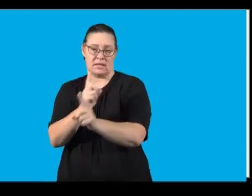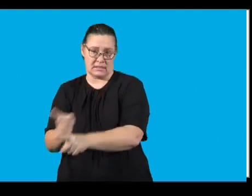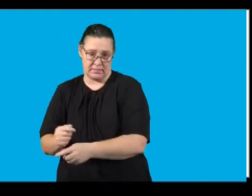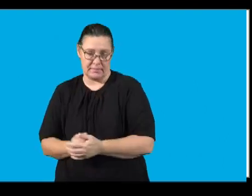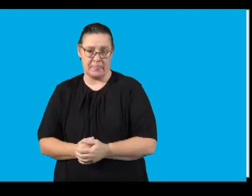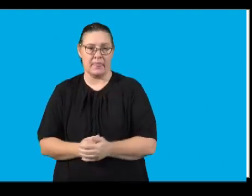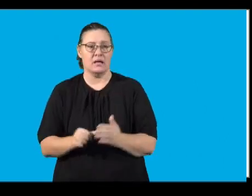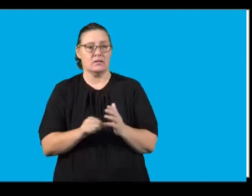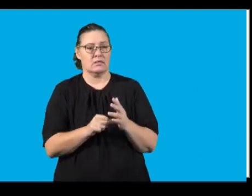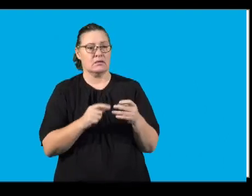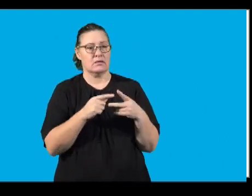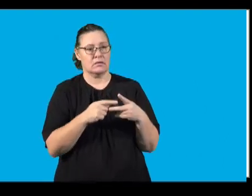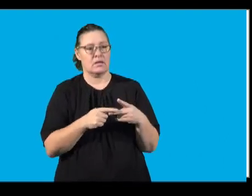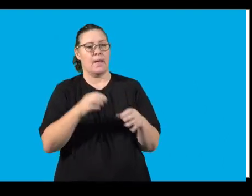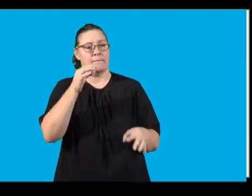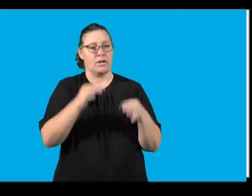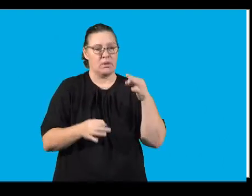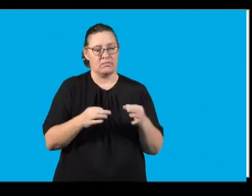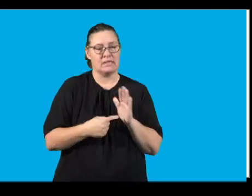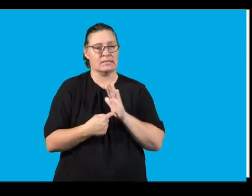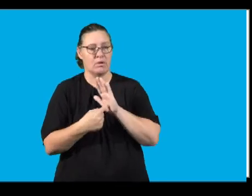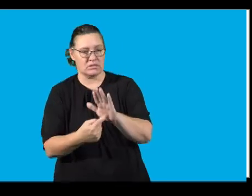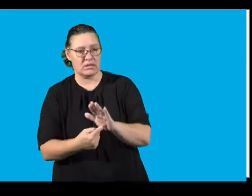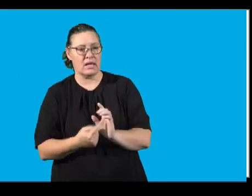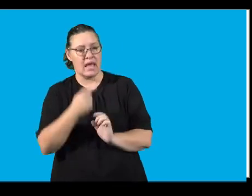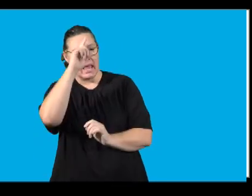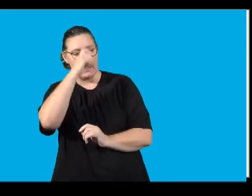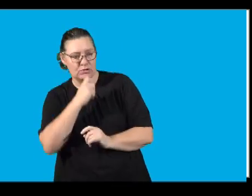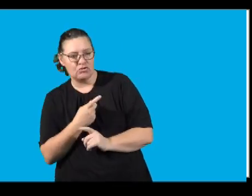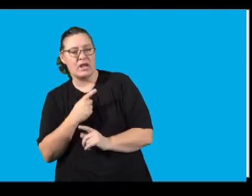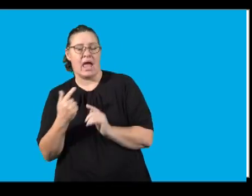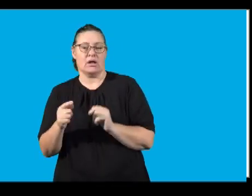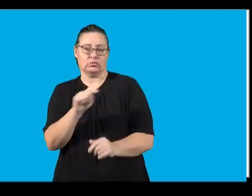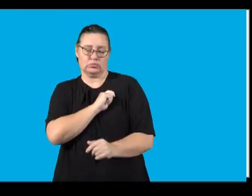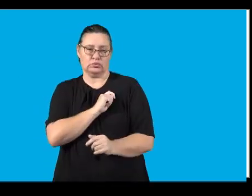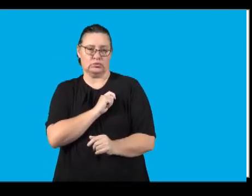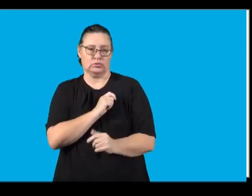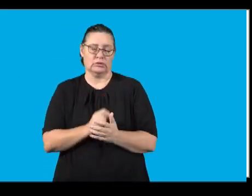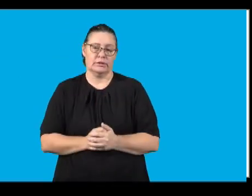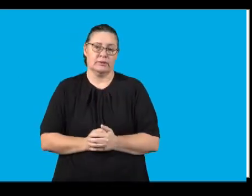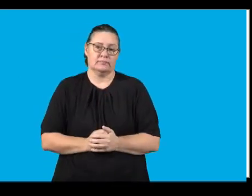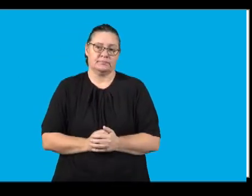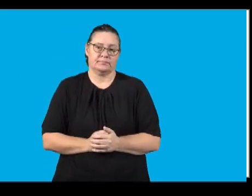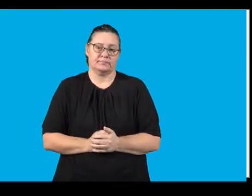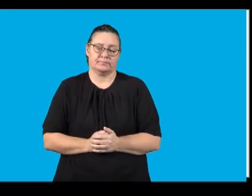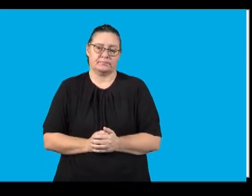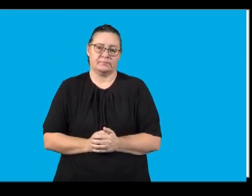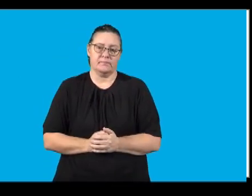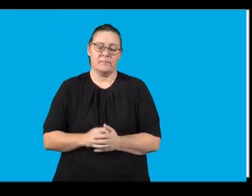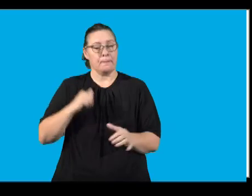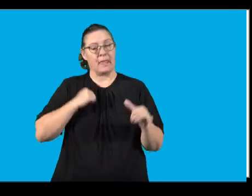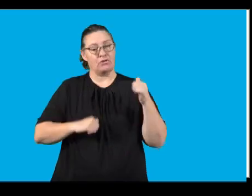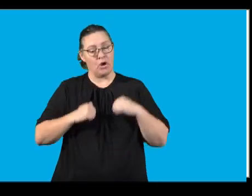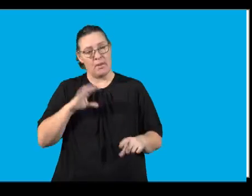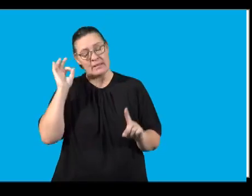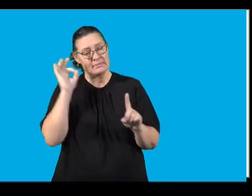Remember, our keywords that we looked at was symbolism, manipulation, imagery, and literal, okay?